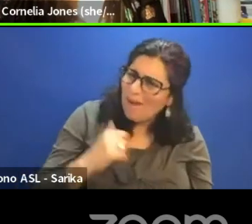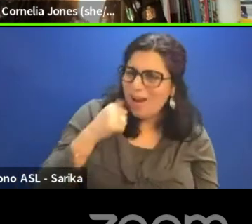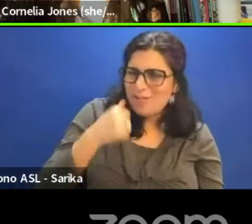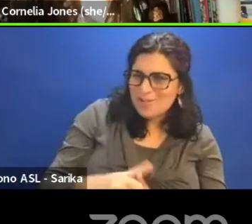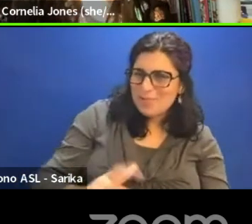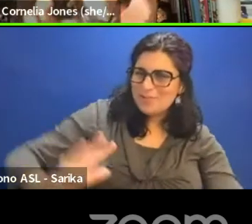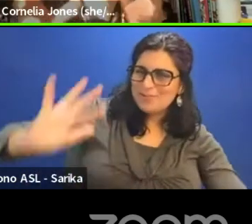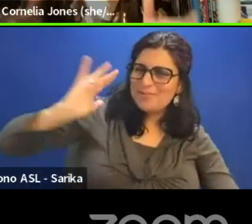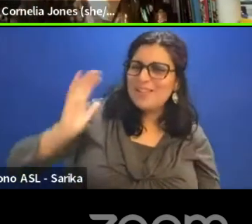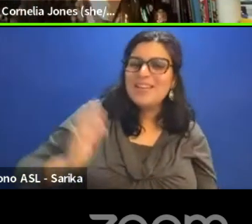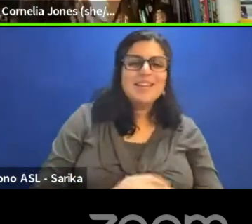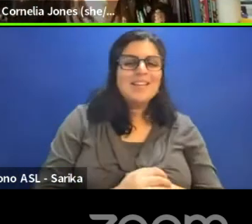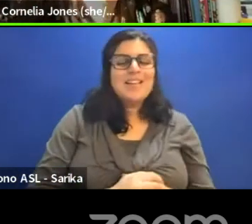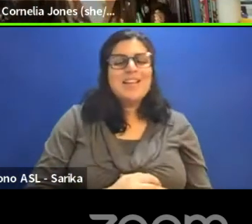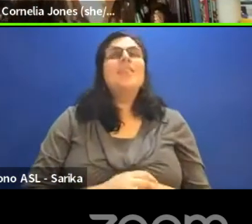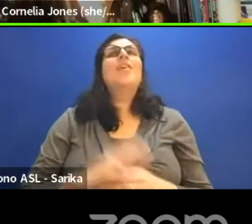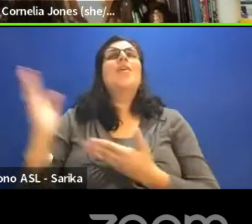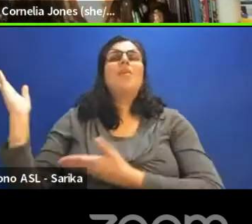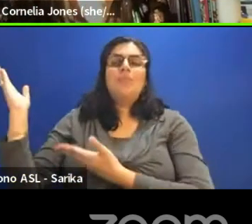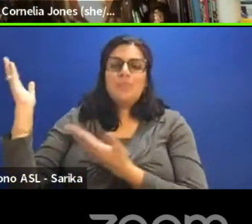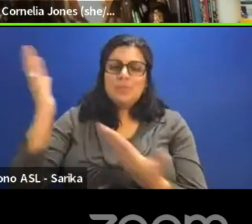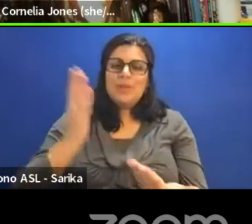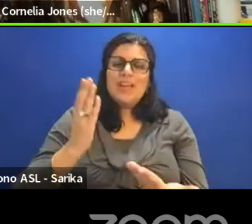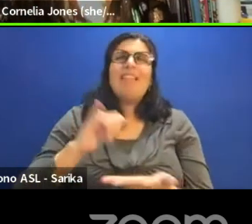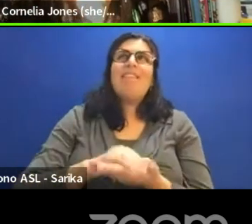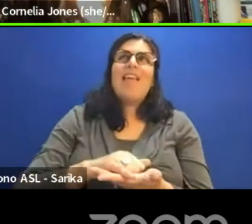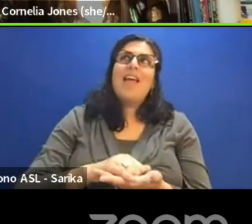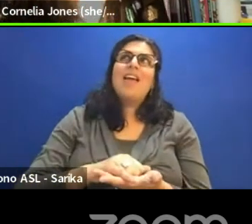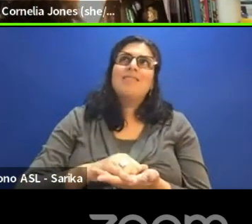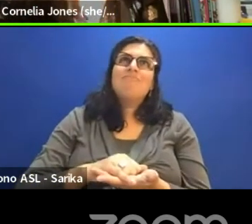so just being able to bring that into